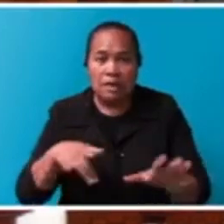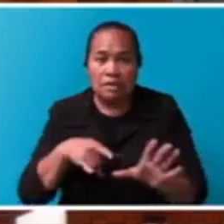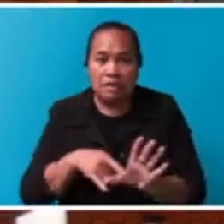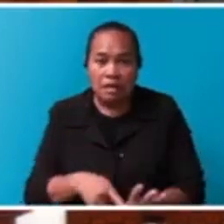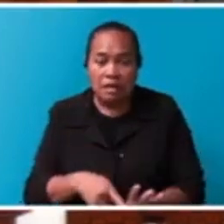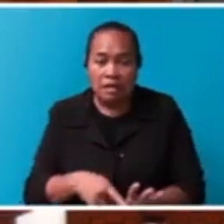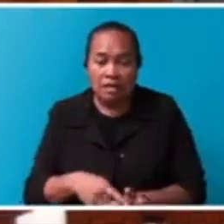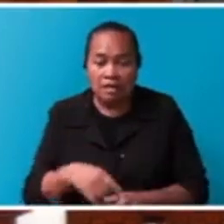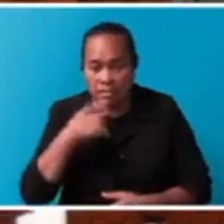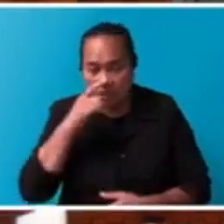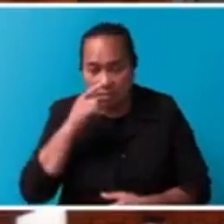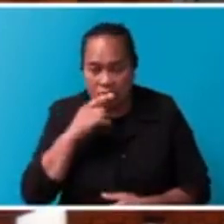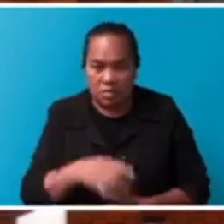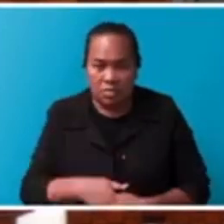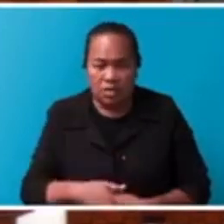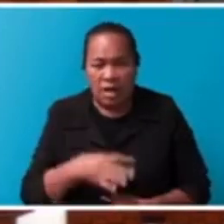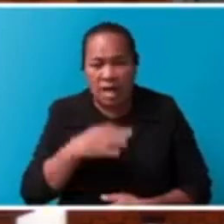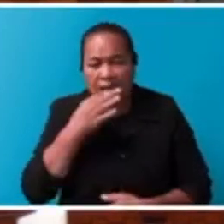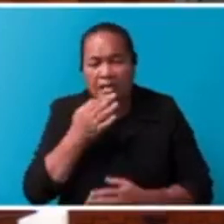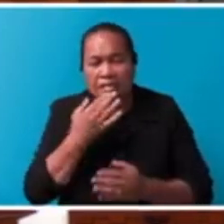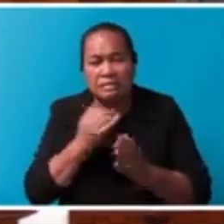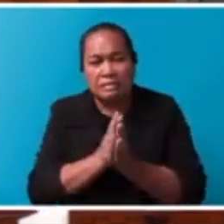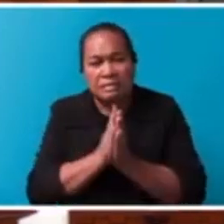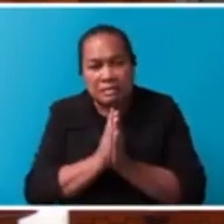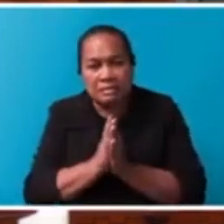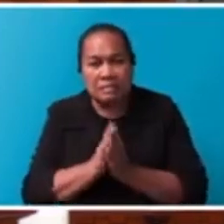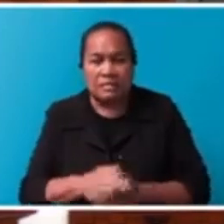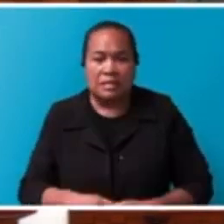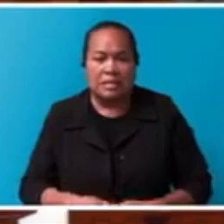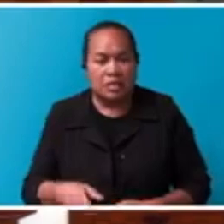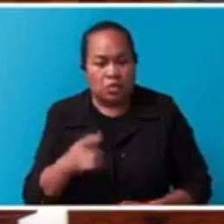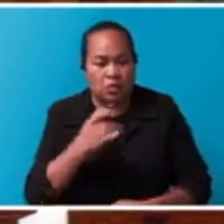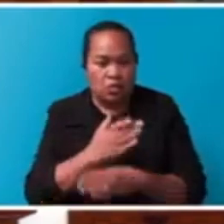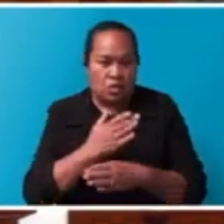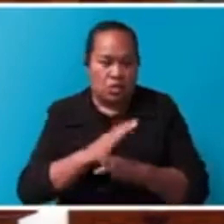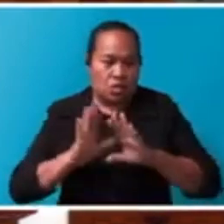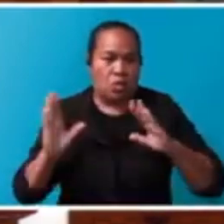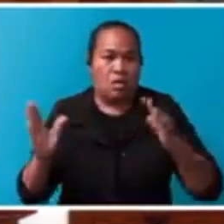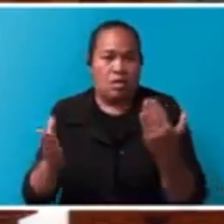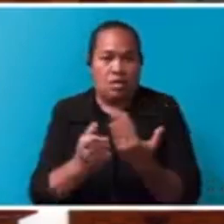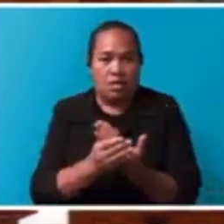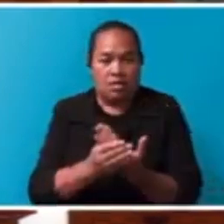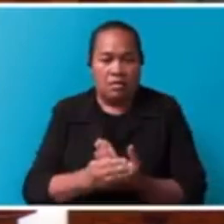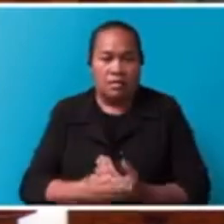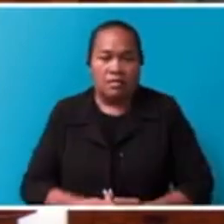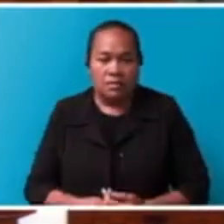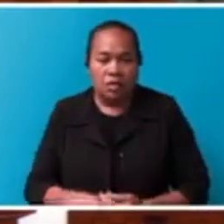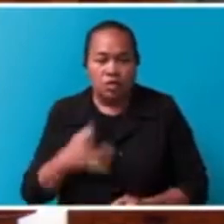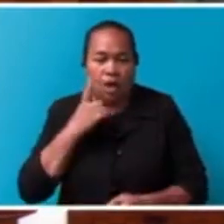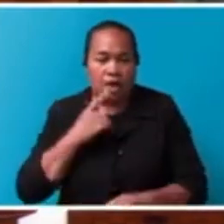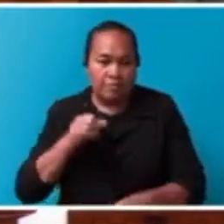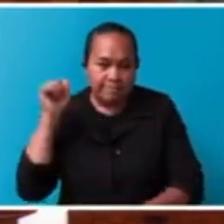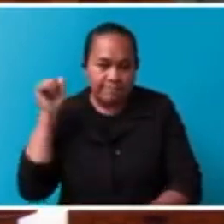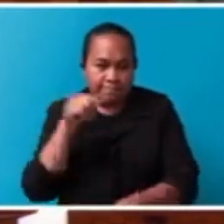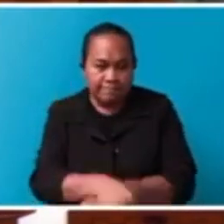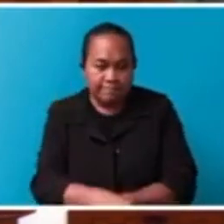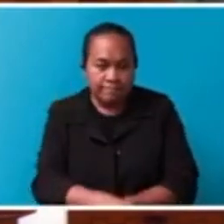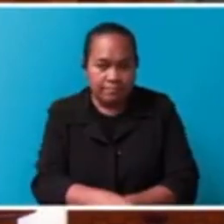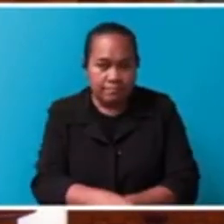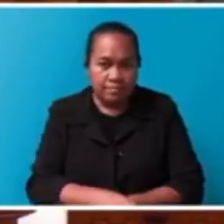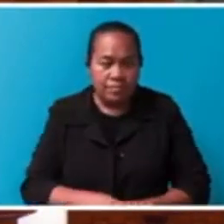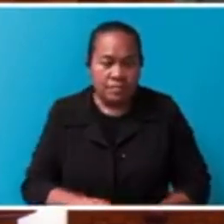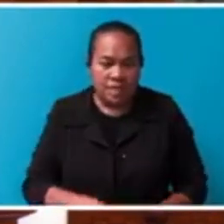Au sakreki na bambimbi. Non tata bata. Evolut saka na